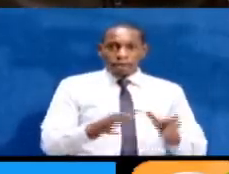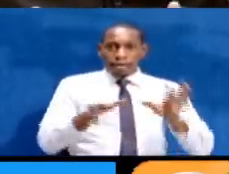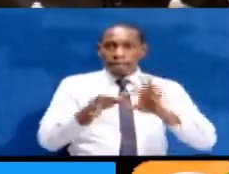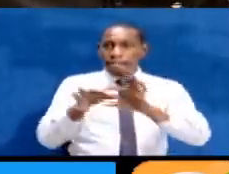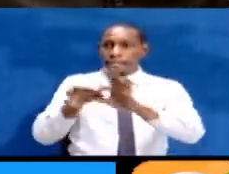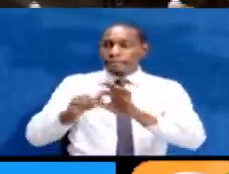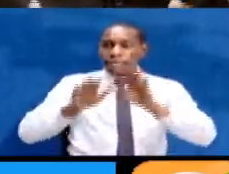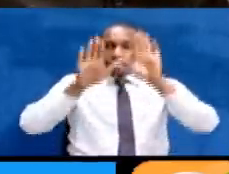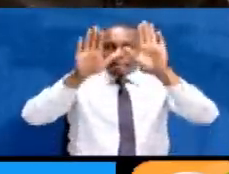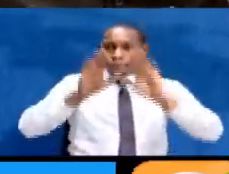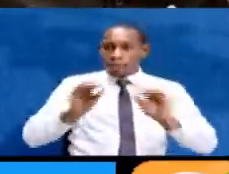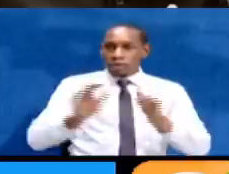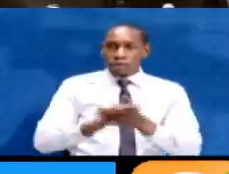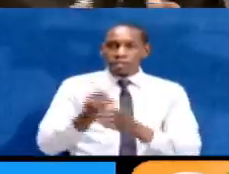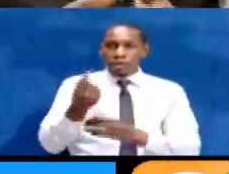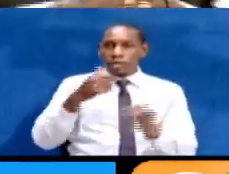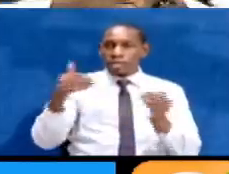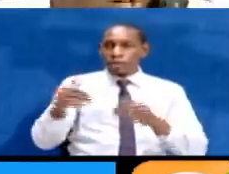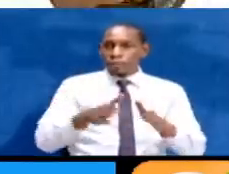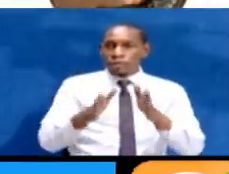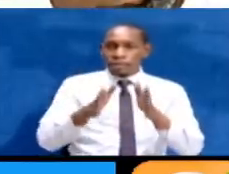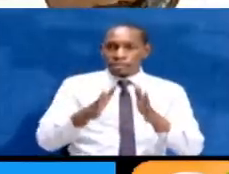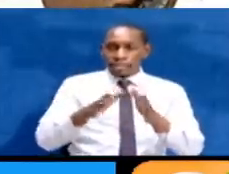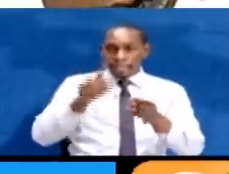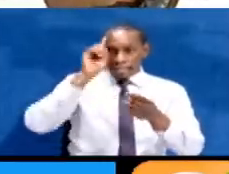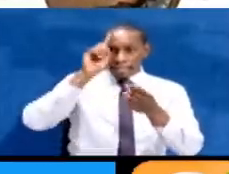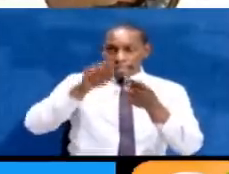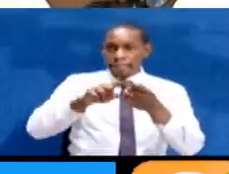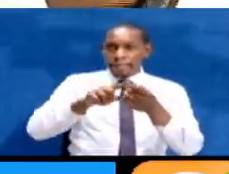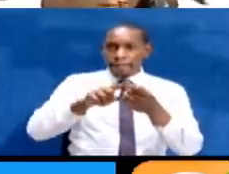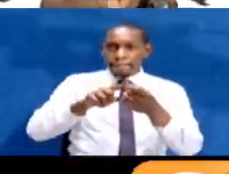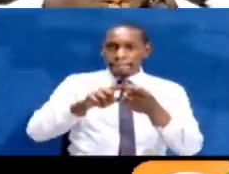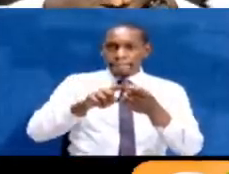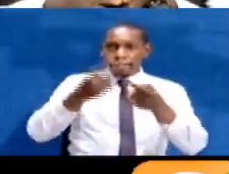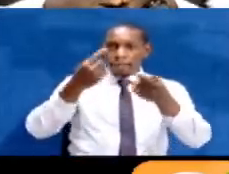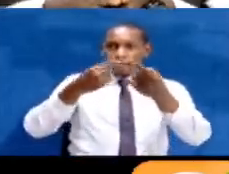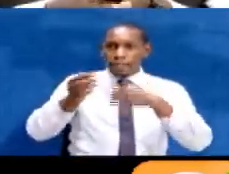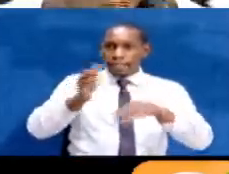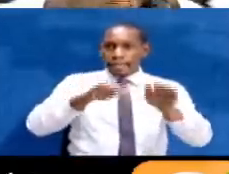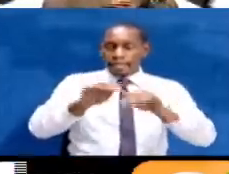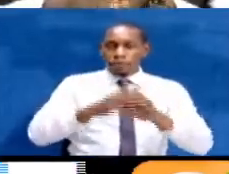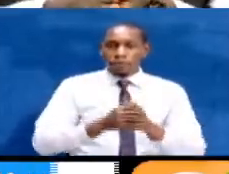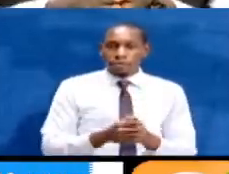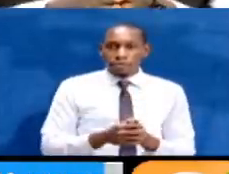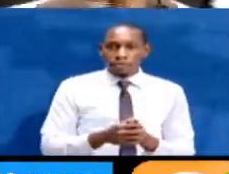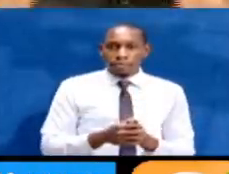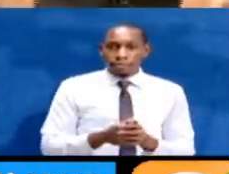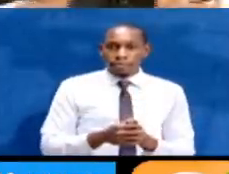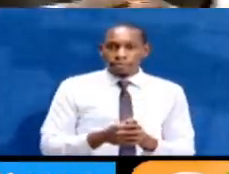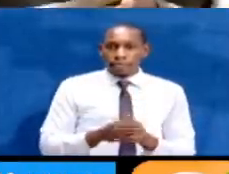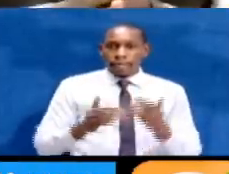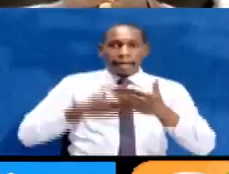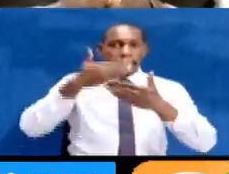mean nothing. They're just mere vehicles to that purpose of winning the election. Mm-hmm. And beyond